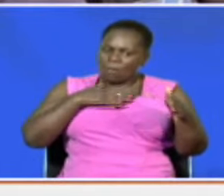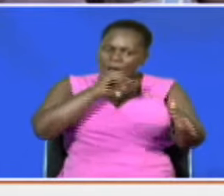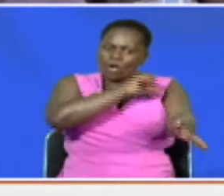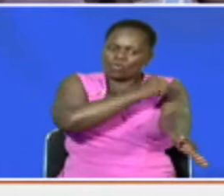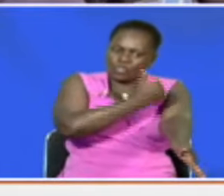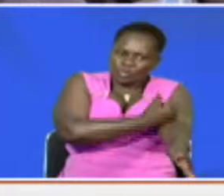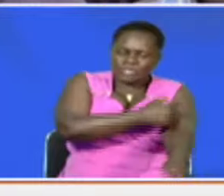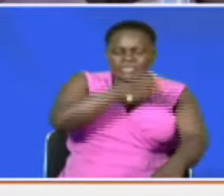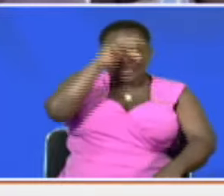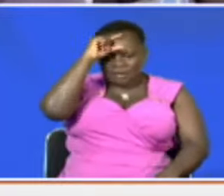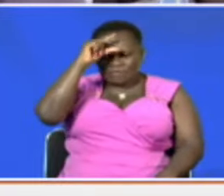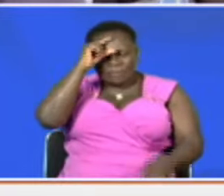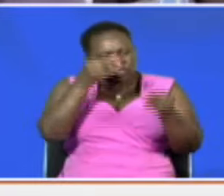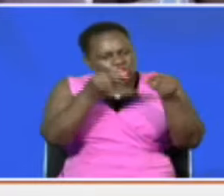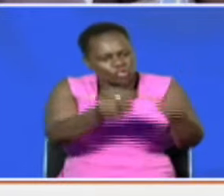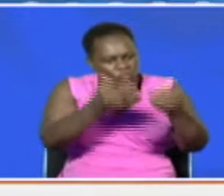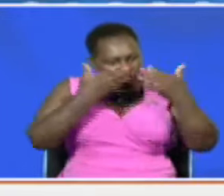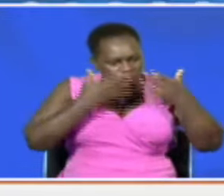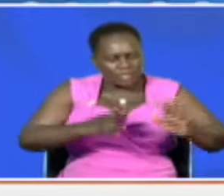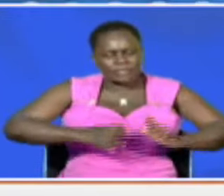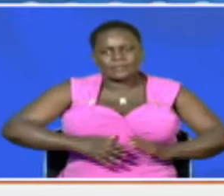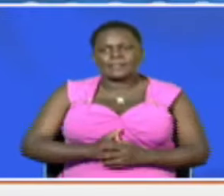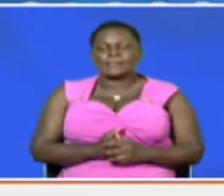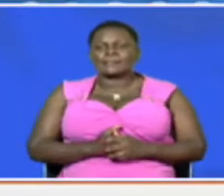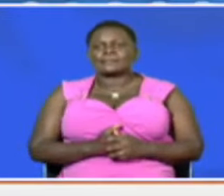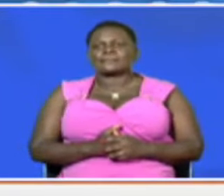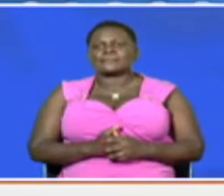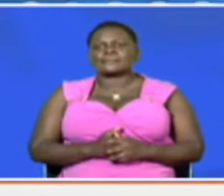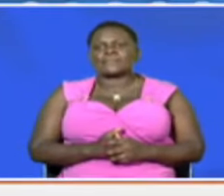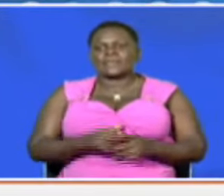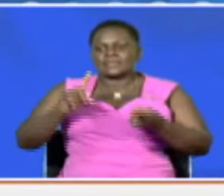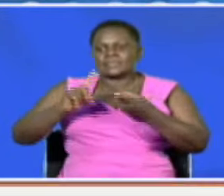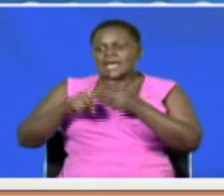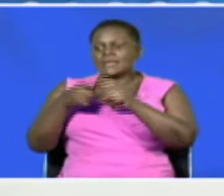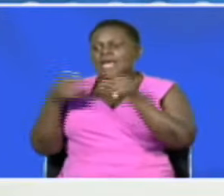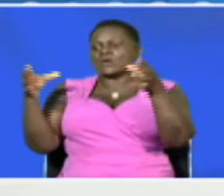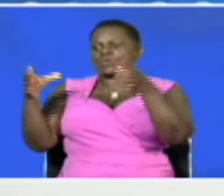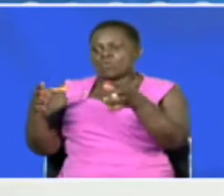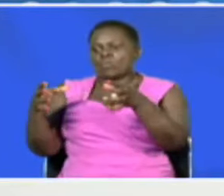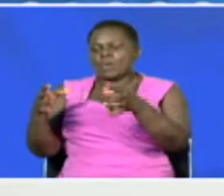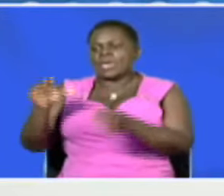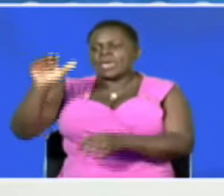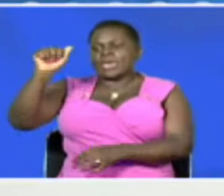and the government, it's over. Shirika la Standard Group limeandaa mkutano wa kila mwaka.